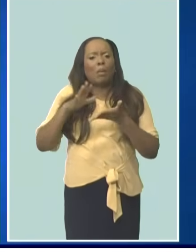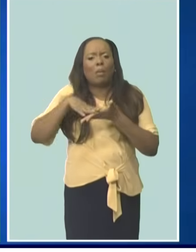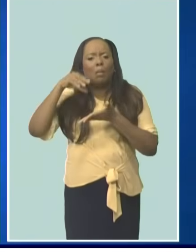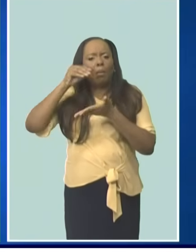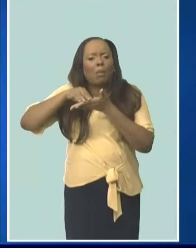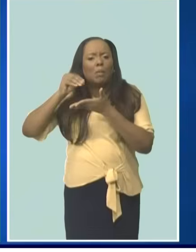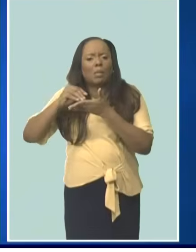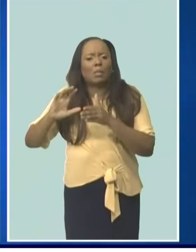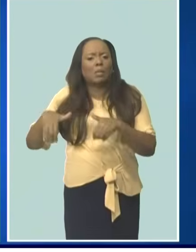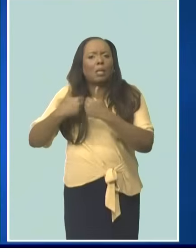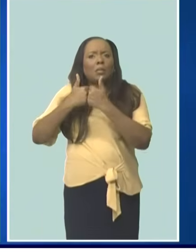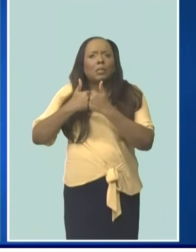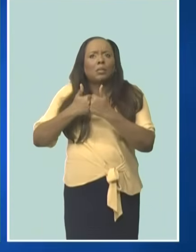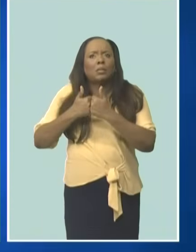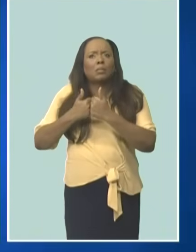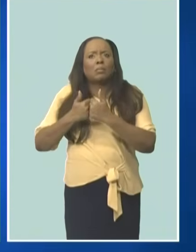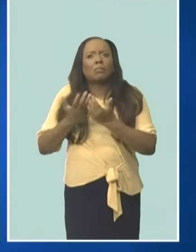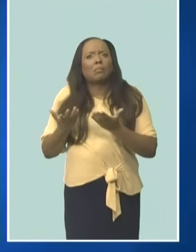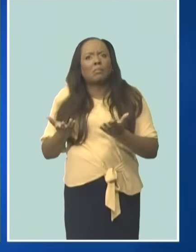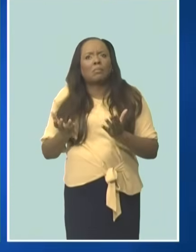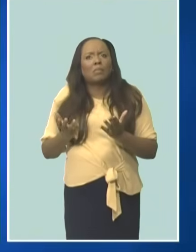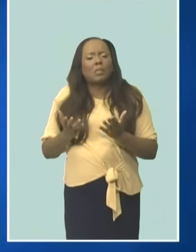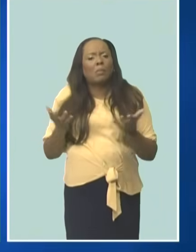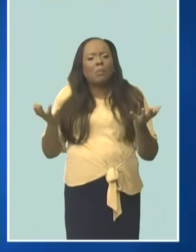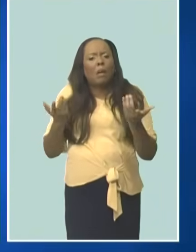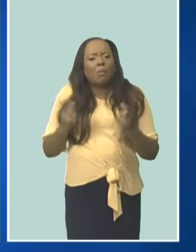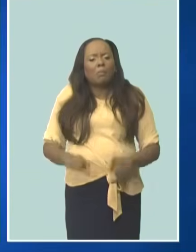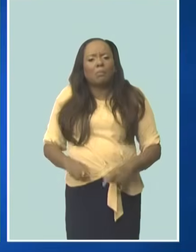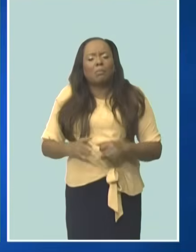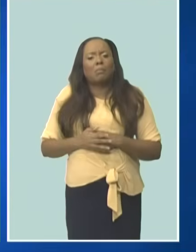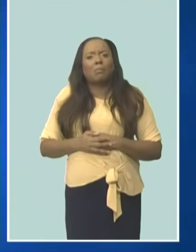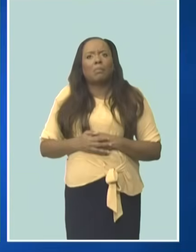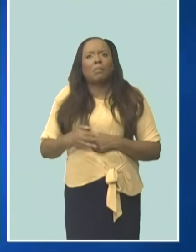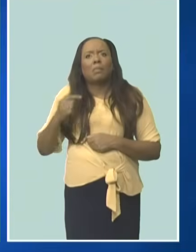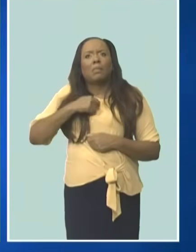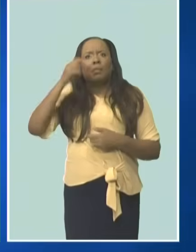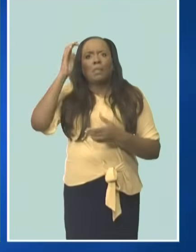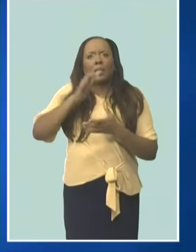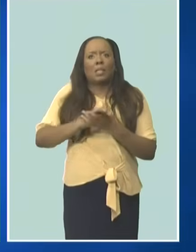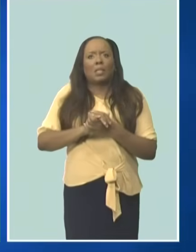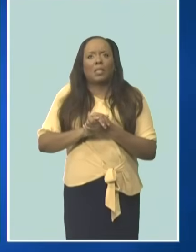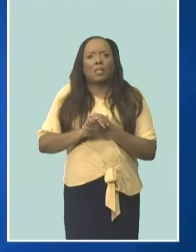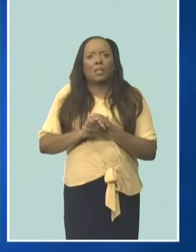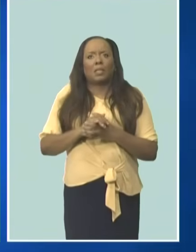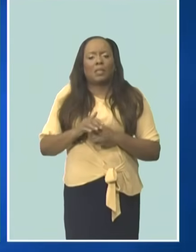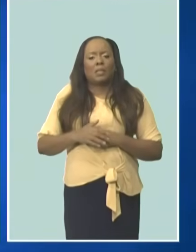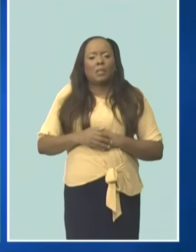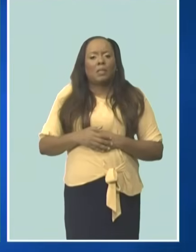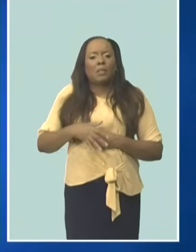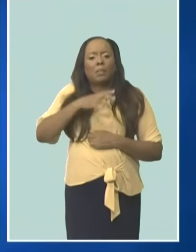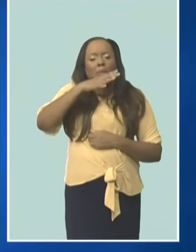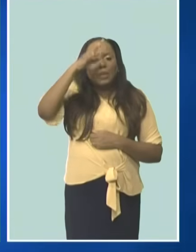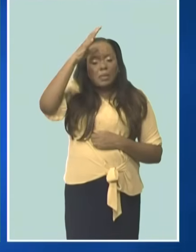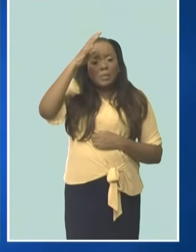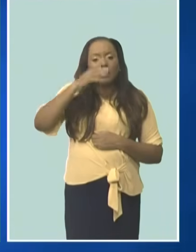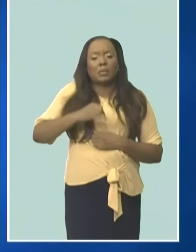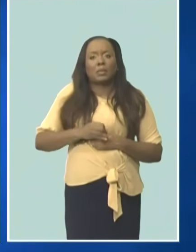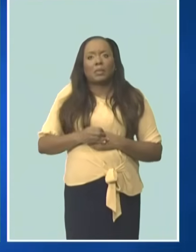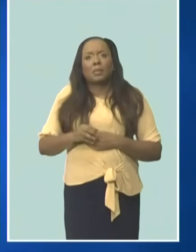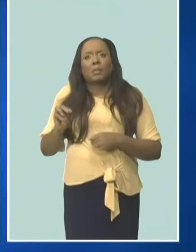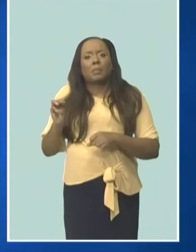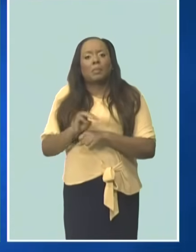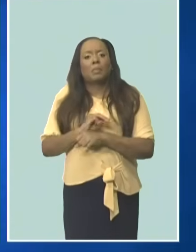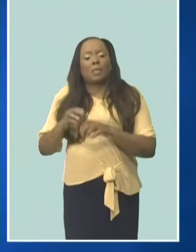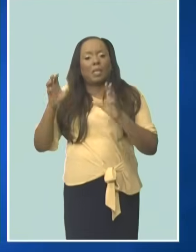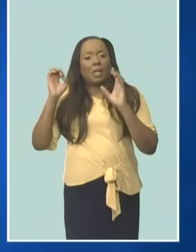anything wrong with them. I believe it is time for parents and personnel from the Ministry of Education